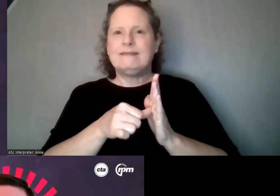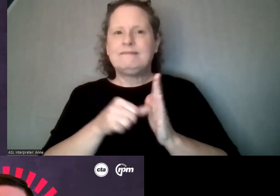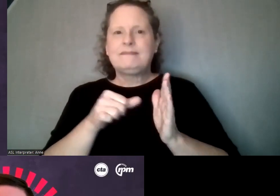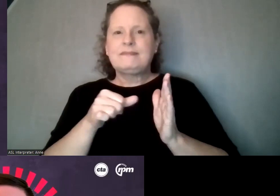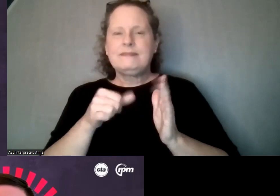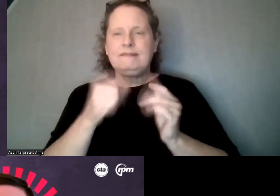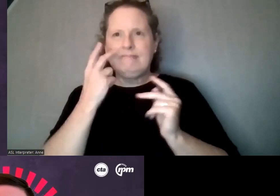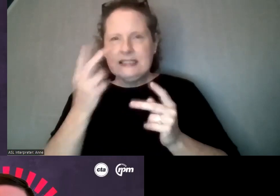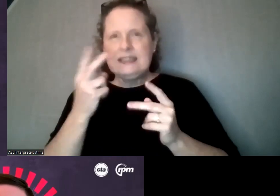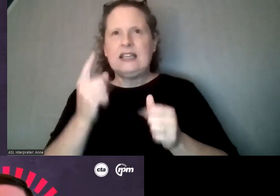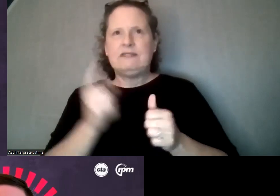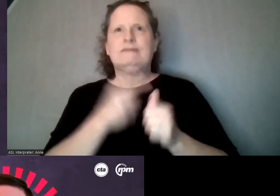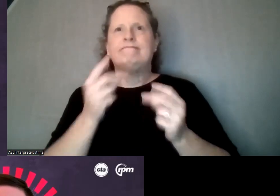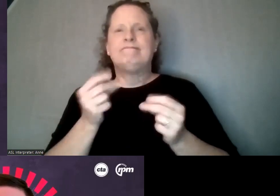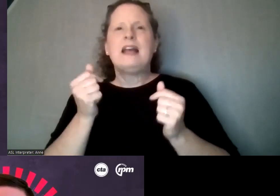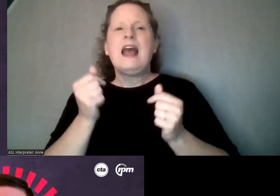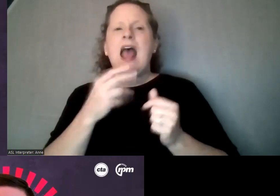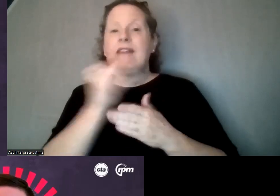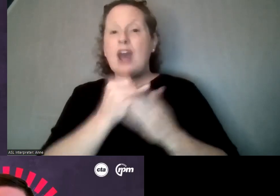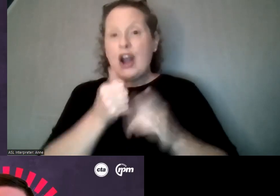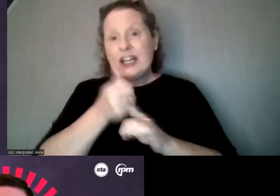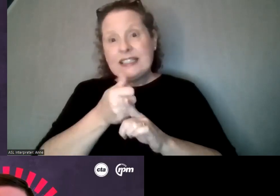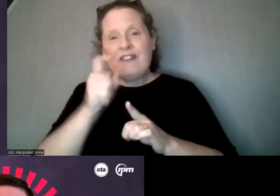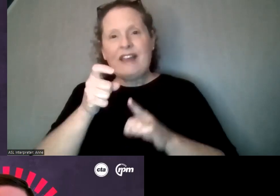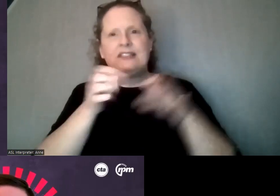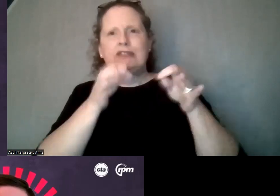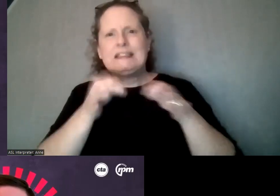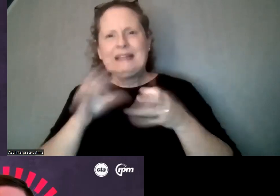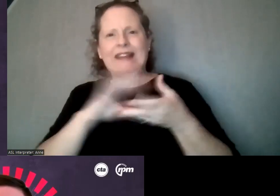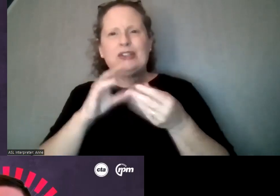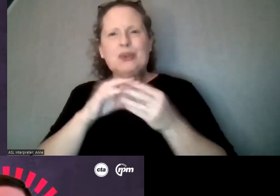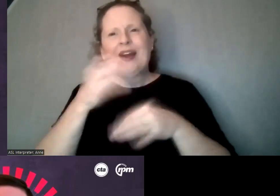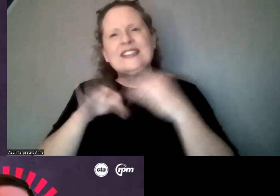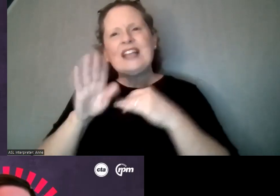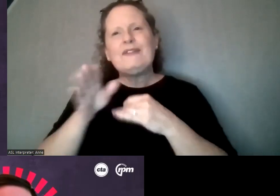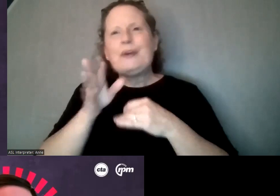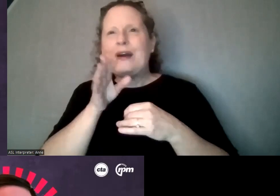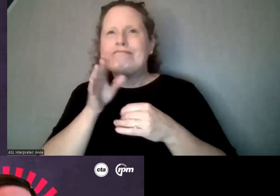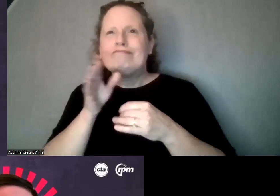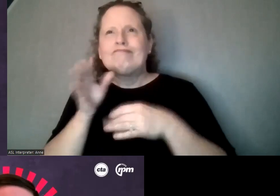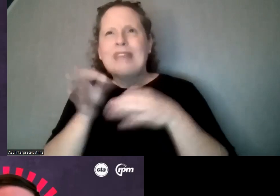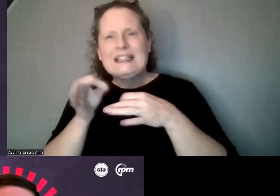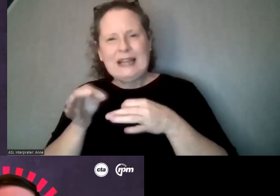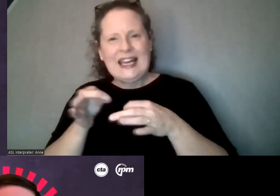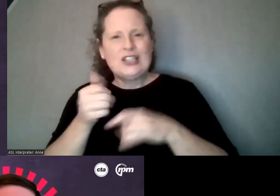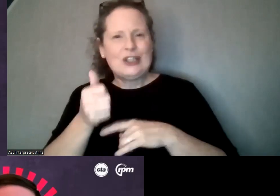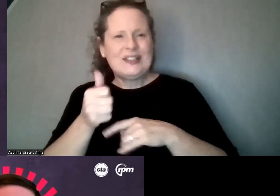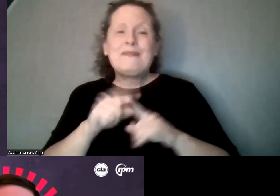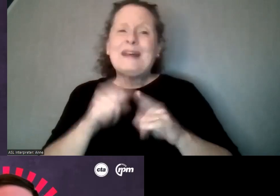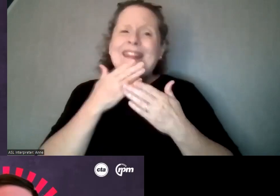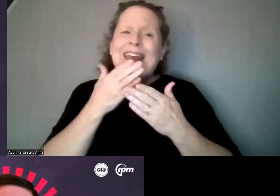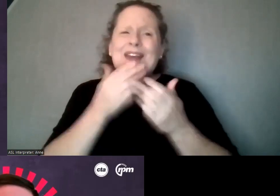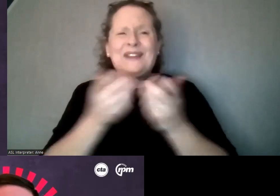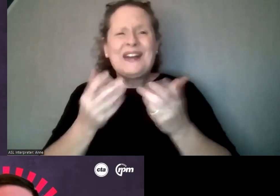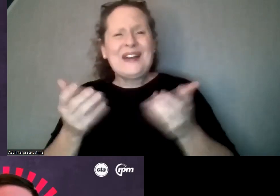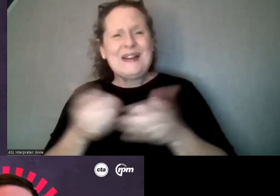And the art itself has to tell the story rather than your verbal explanations. But thank you very, very